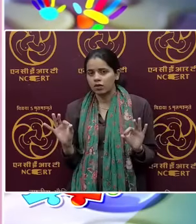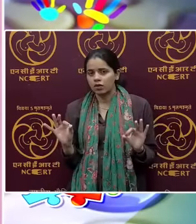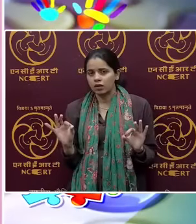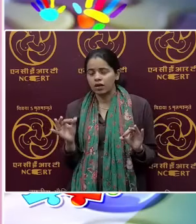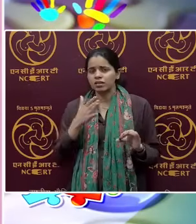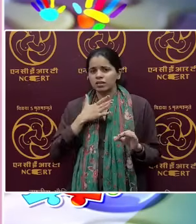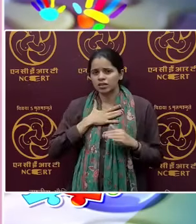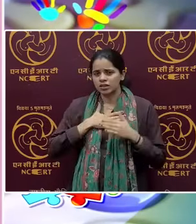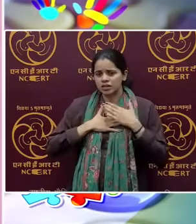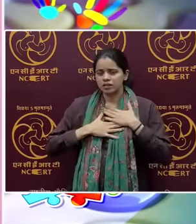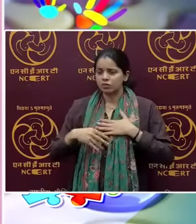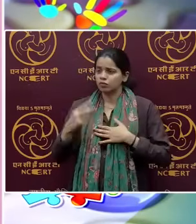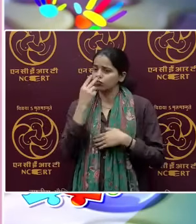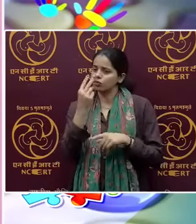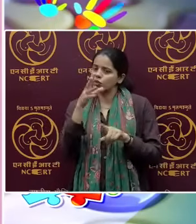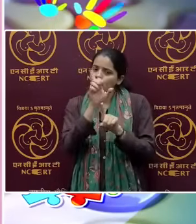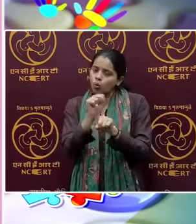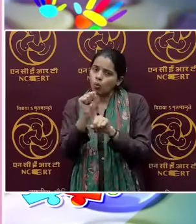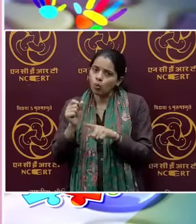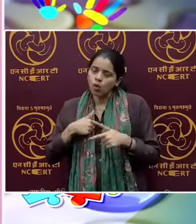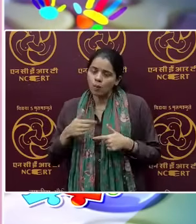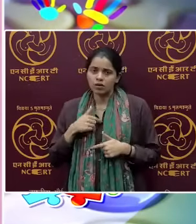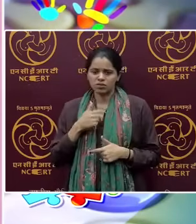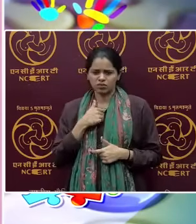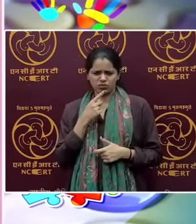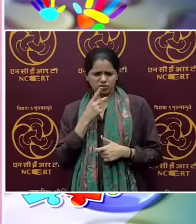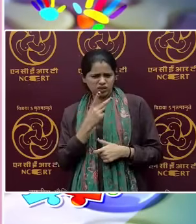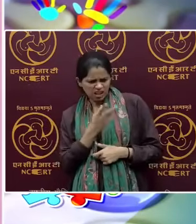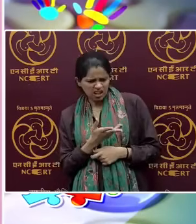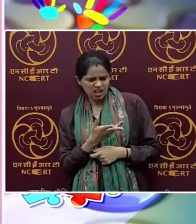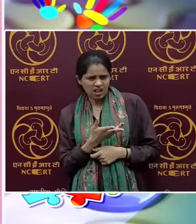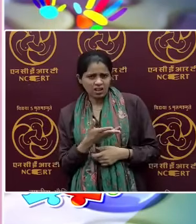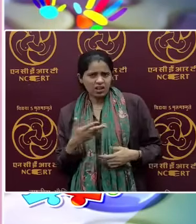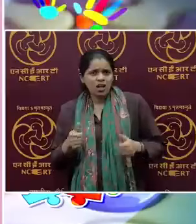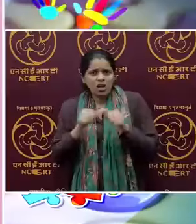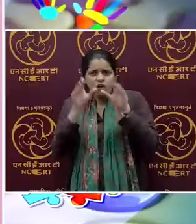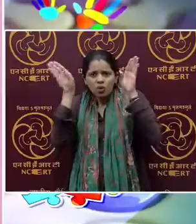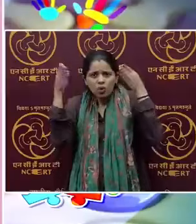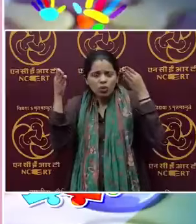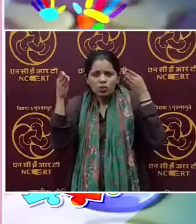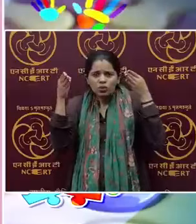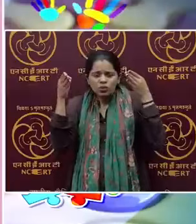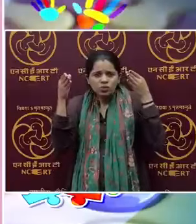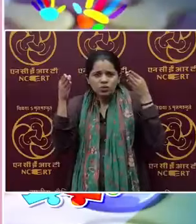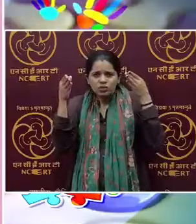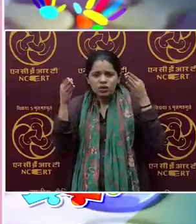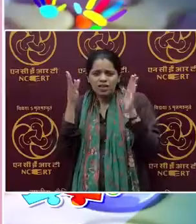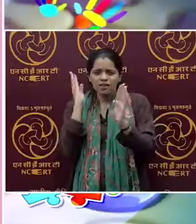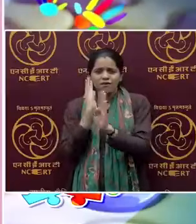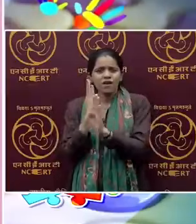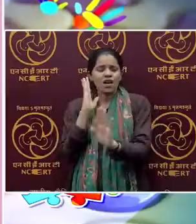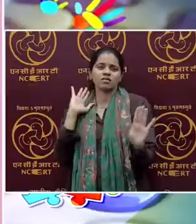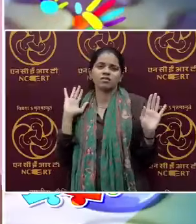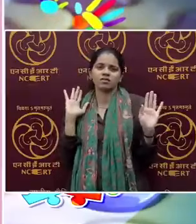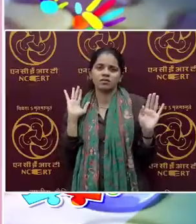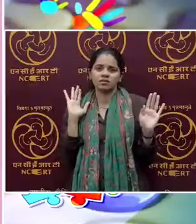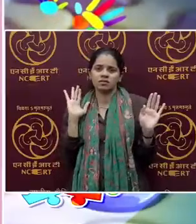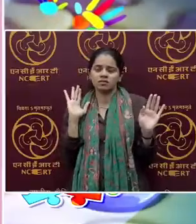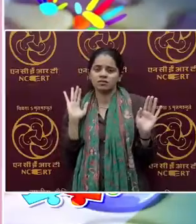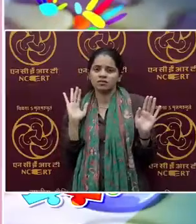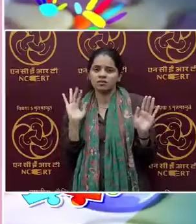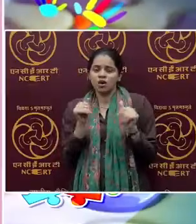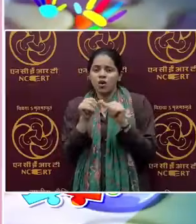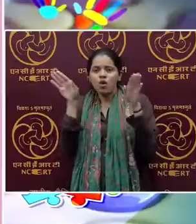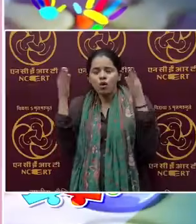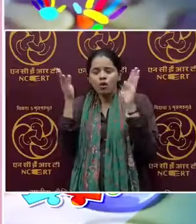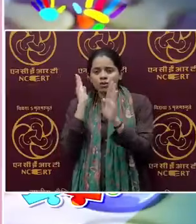be perceived as rude, because for autistic people, they're very honest and straightforward. Yeah. So I